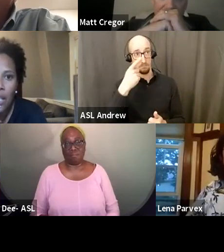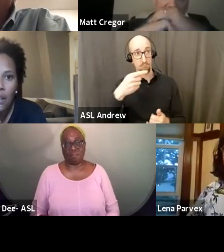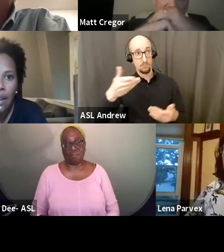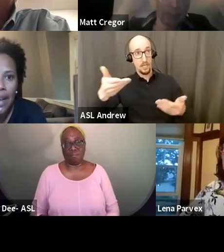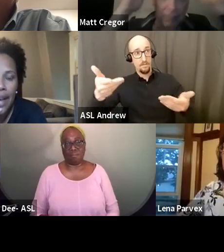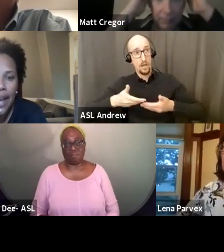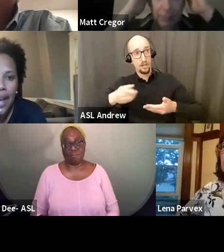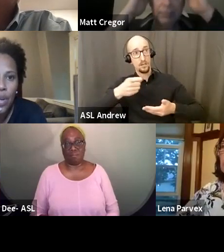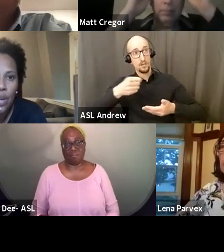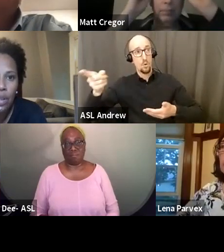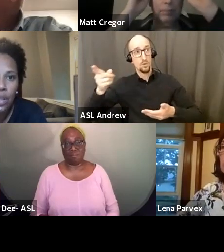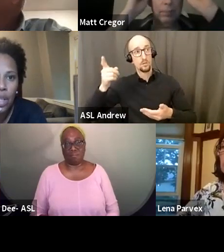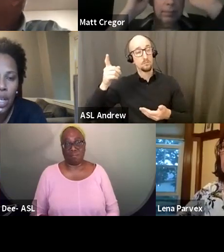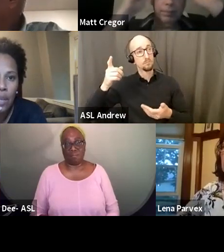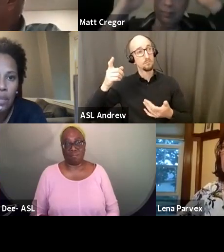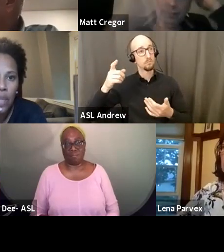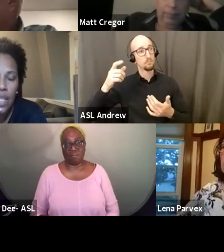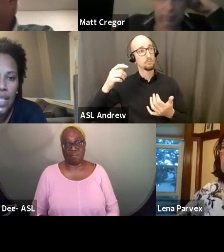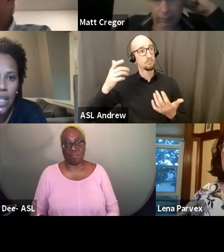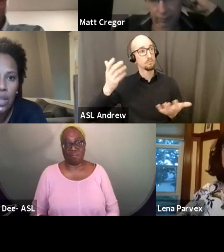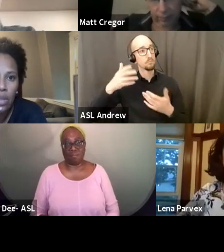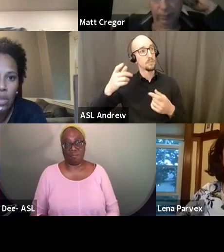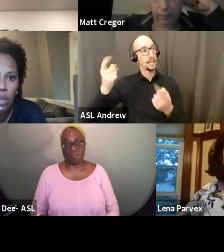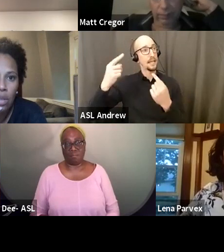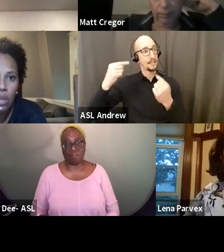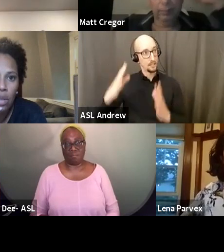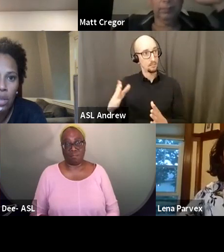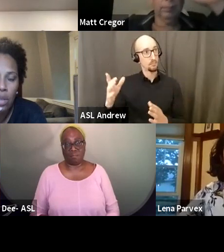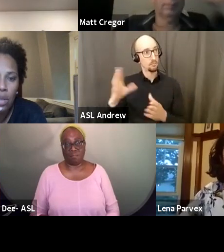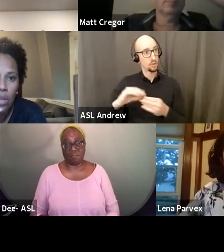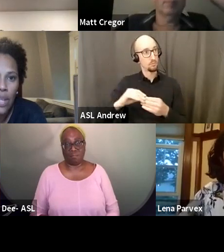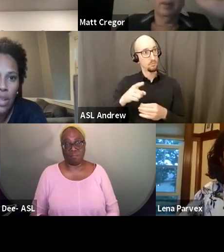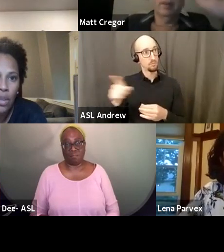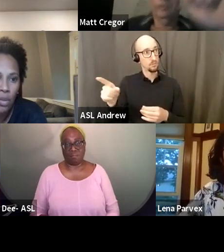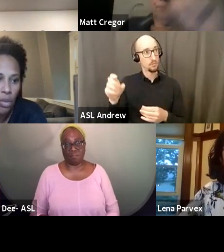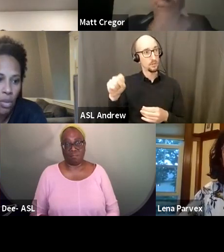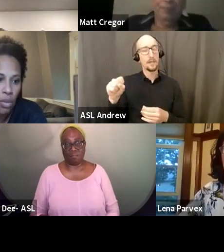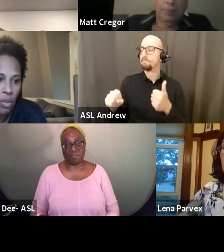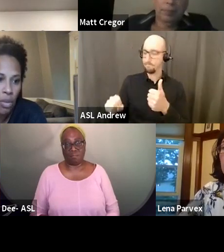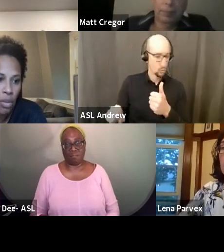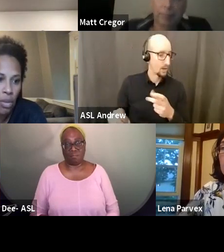invite our attendees? Absolutely. Thank you. Yeah.